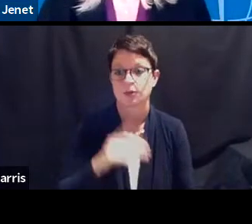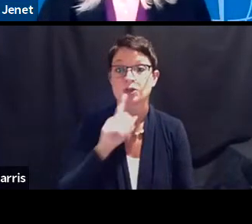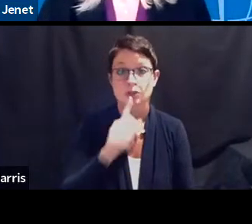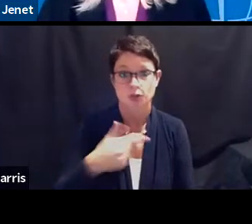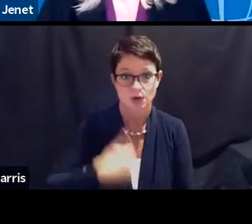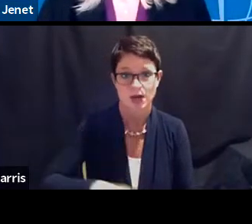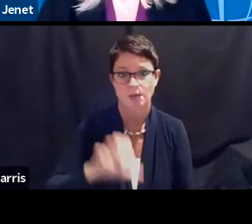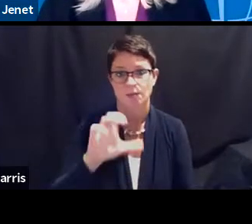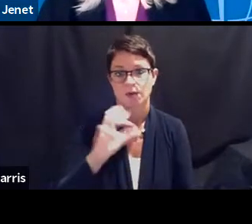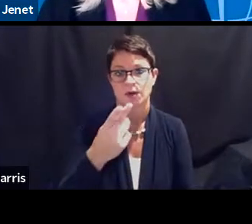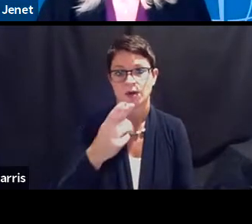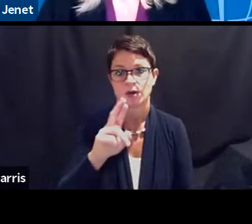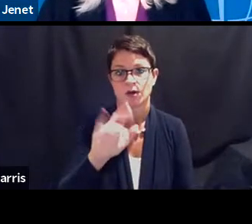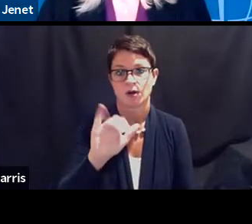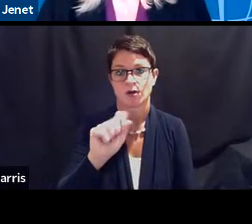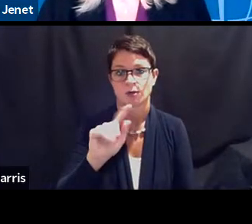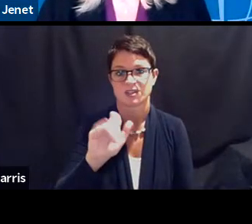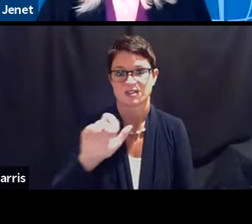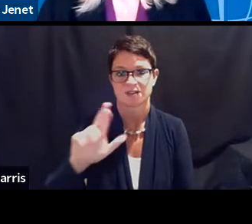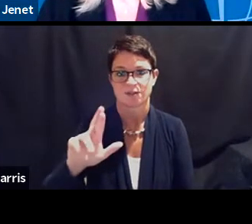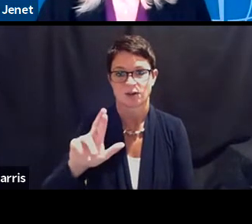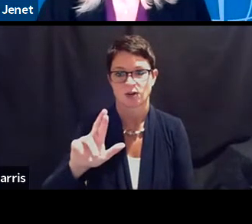Sure. Christopher,